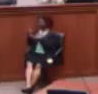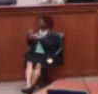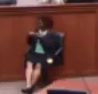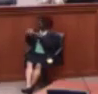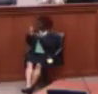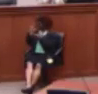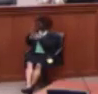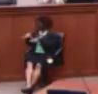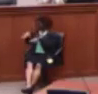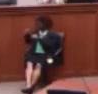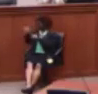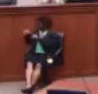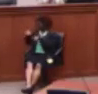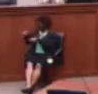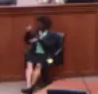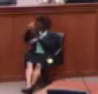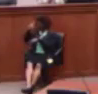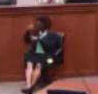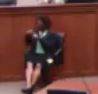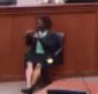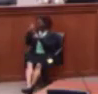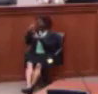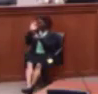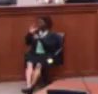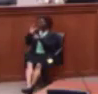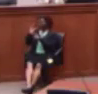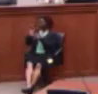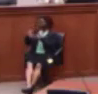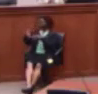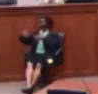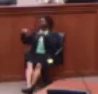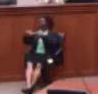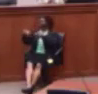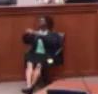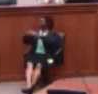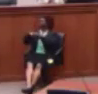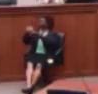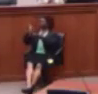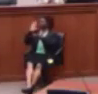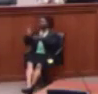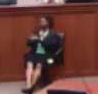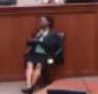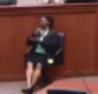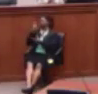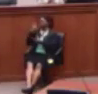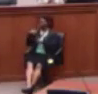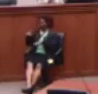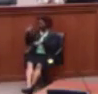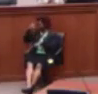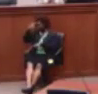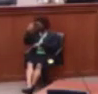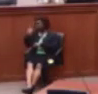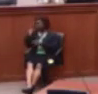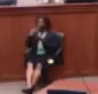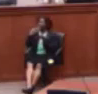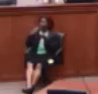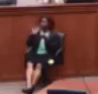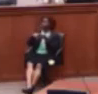really should grow into the many thousands over time, but I just wanted to thank the board, to thank the school systems, to thank Chris, the community